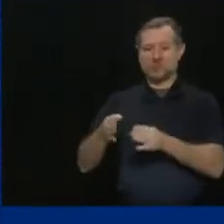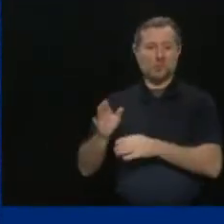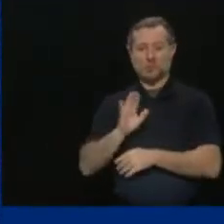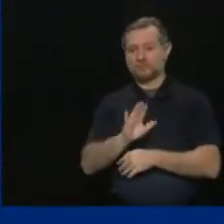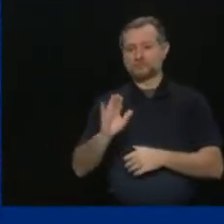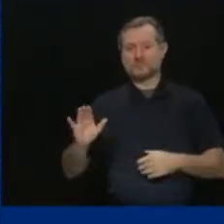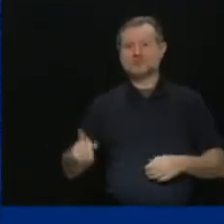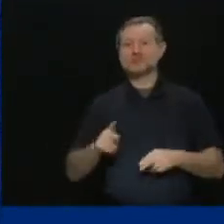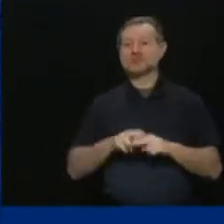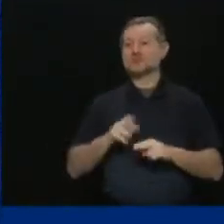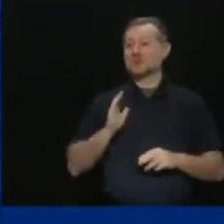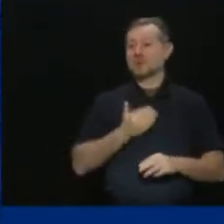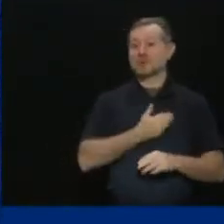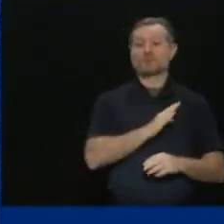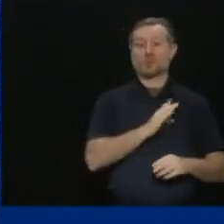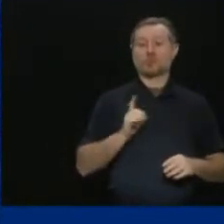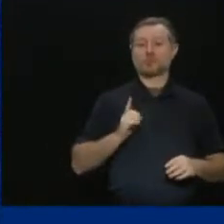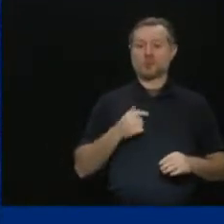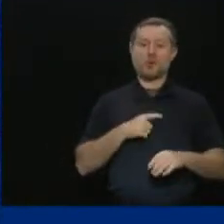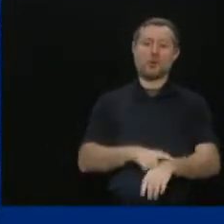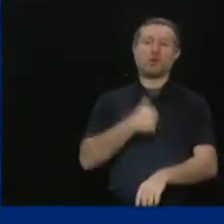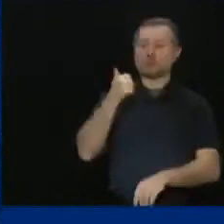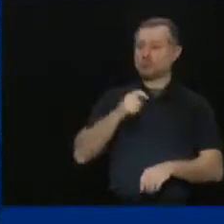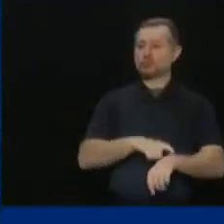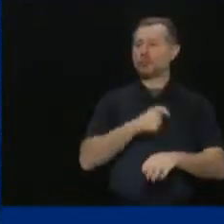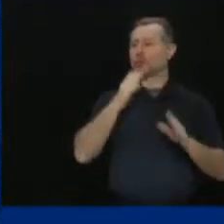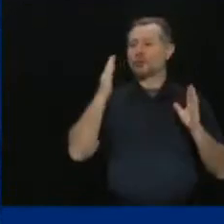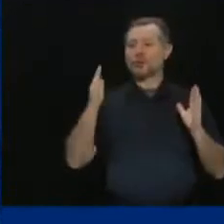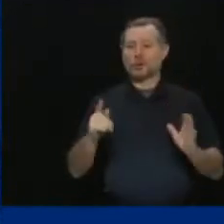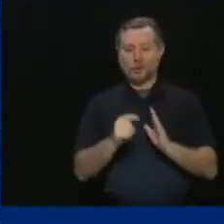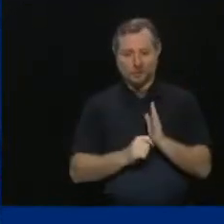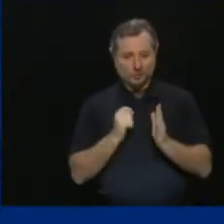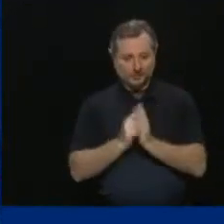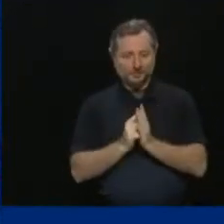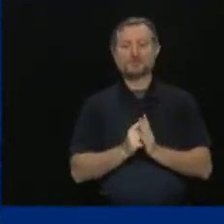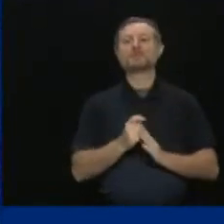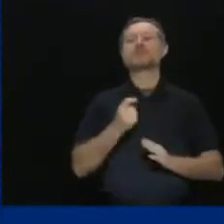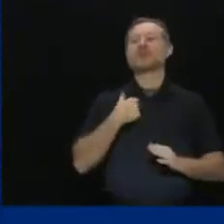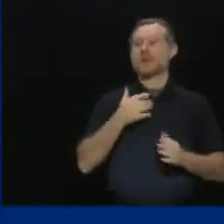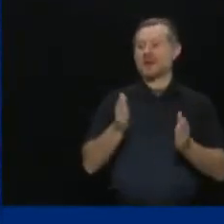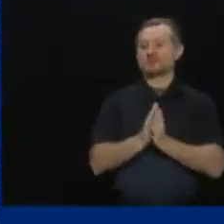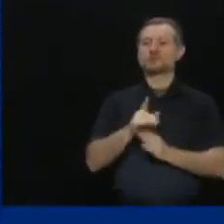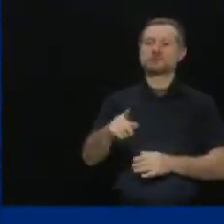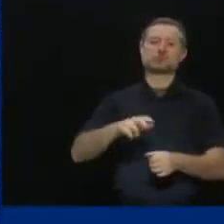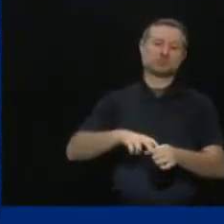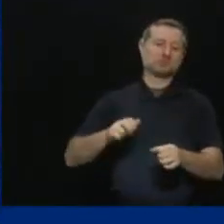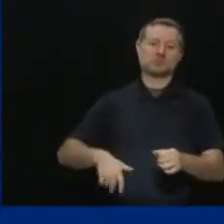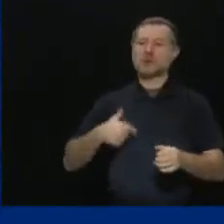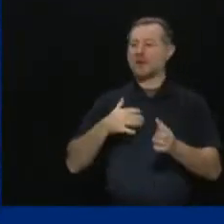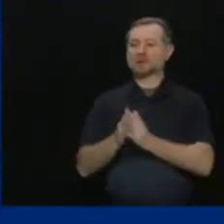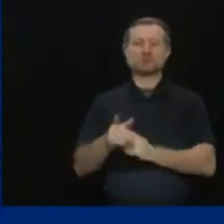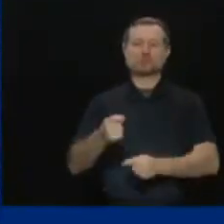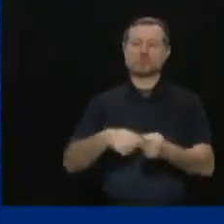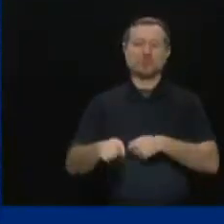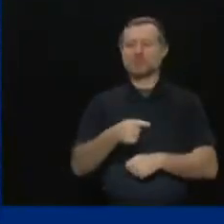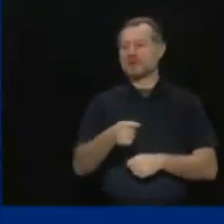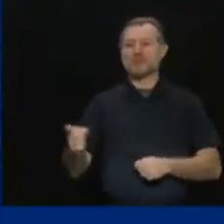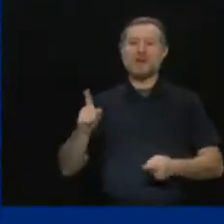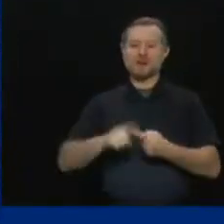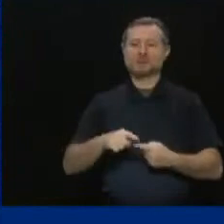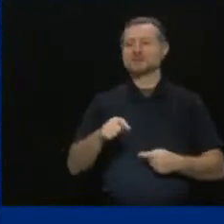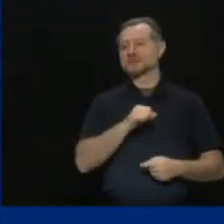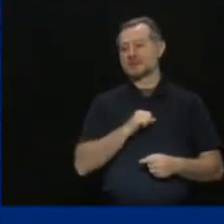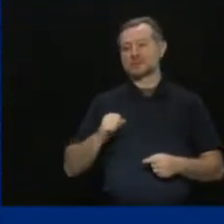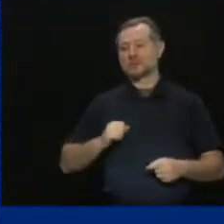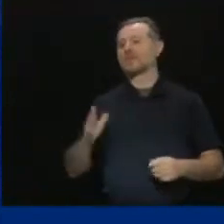have longer terms. I've asked people to resign, but I cannot really replace people. I've accepted resignation. I can't replace them until the Senate's back. And so